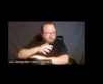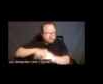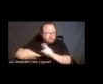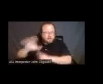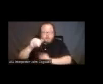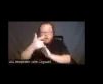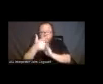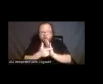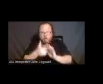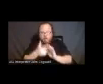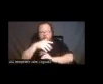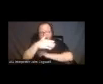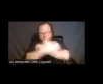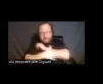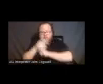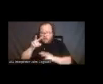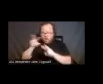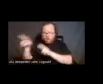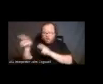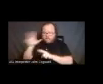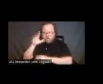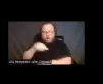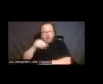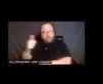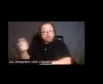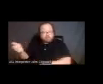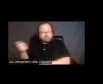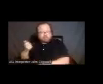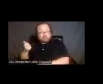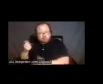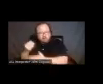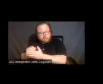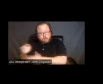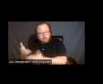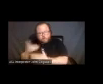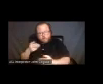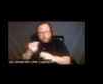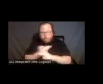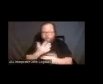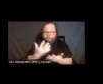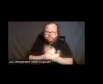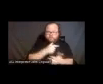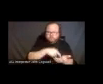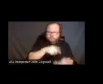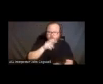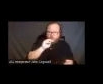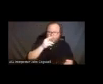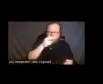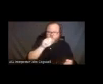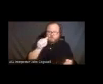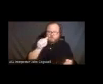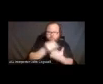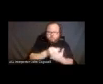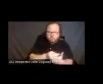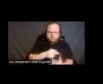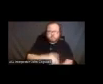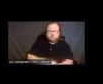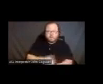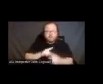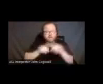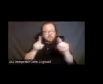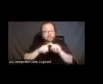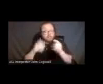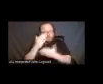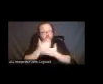the county must look to other funding sources first before using MHSA dollars. These different pieces